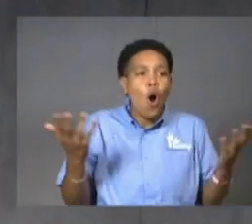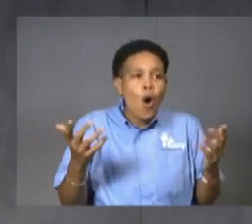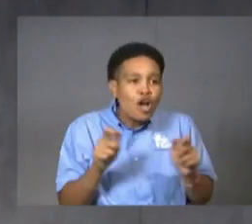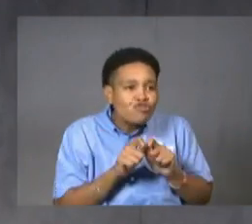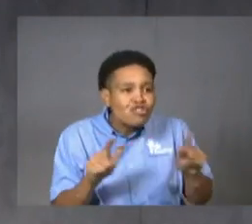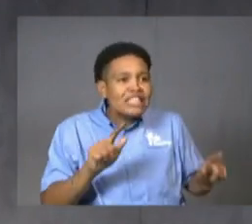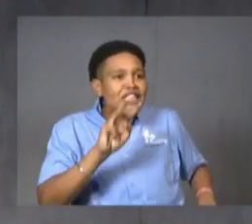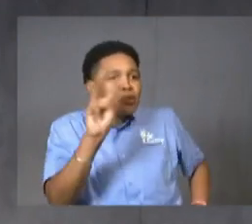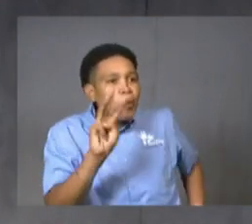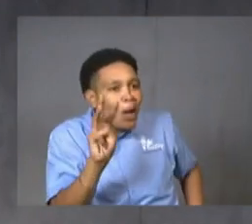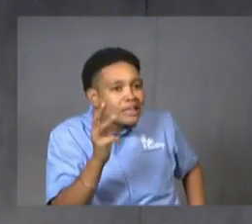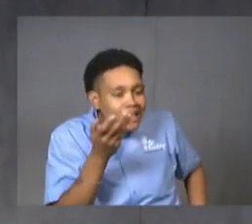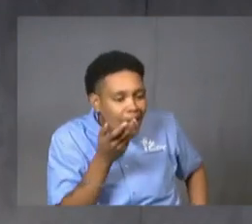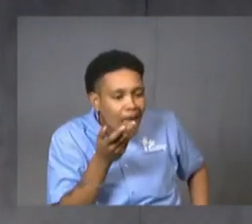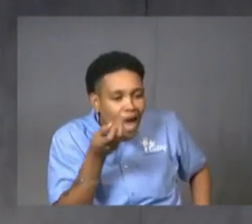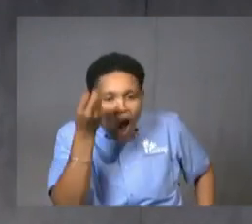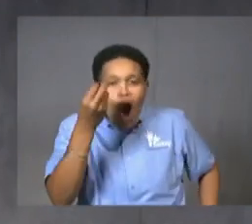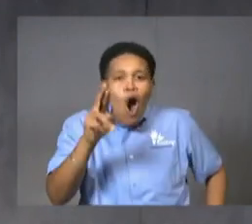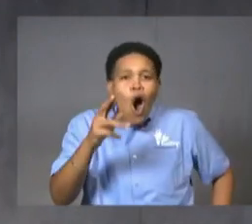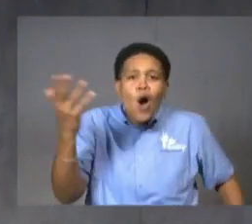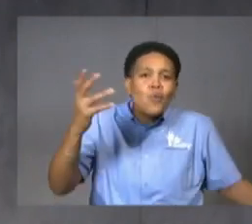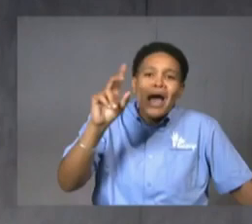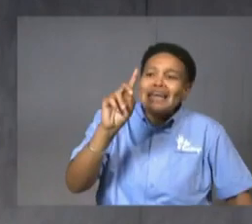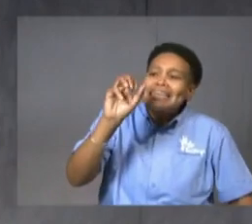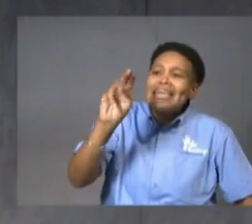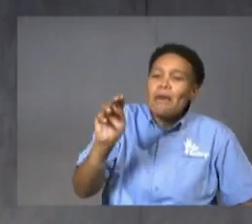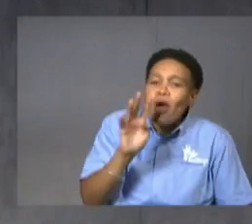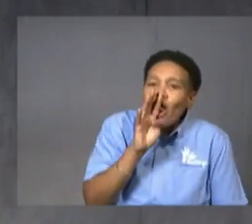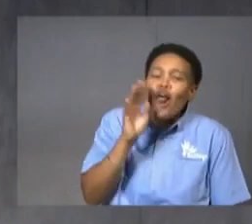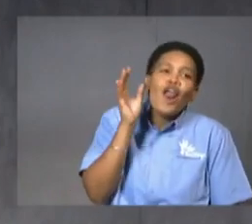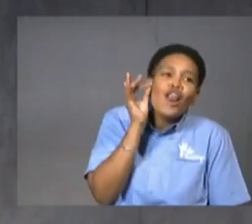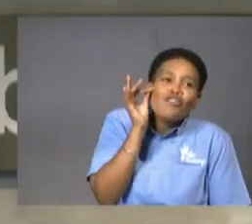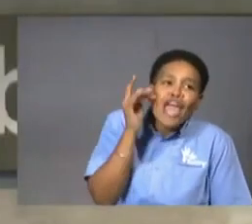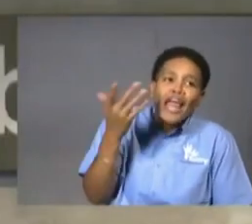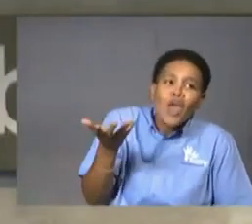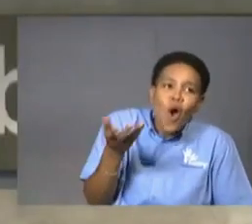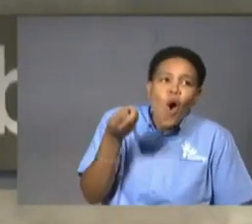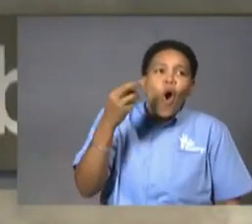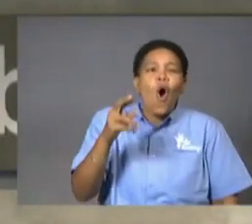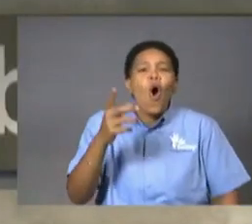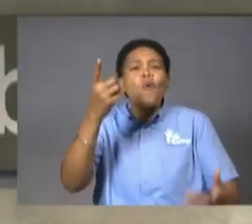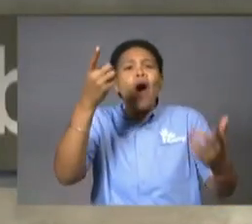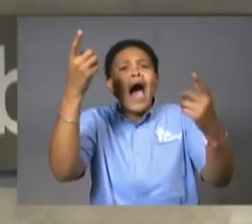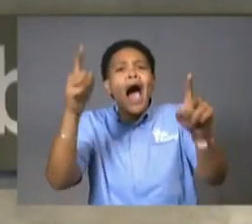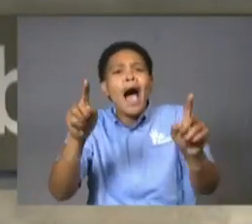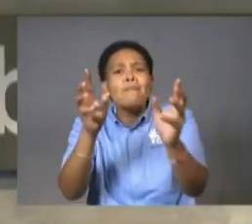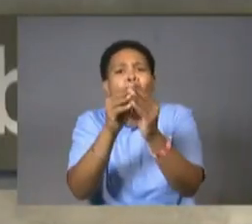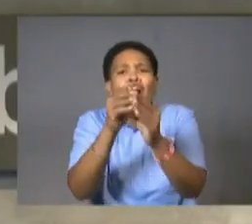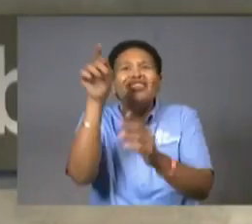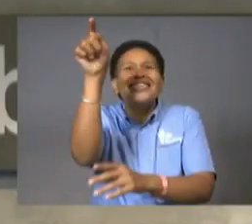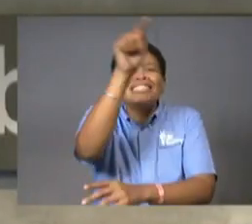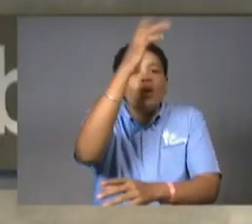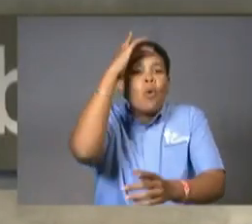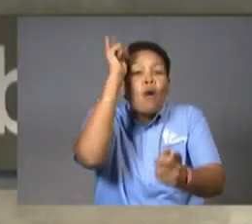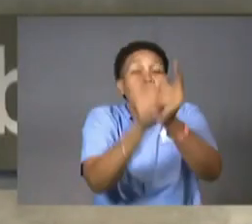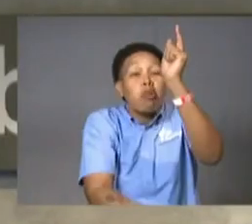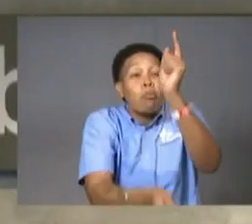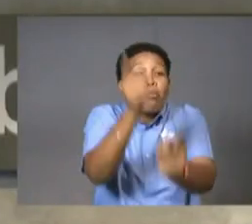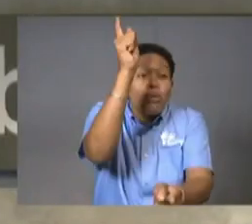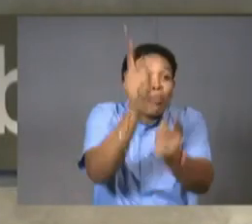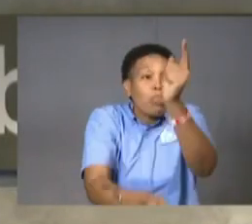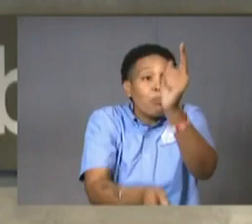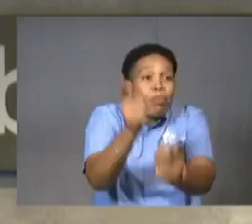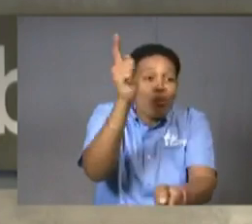Wednesday, or the one that Damien spoke about on the radio, or the one at the press conference, because it keeps on changing. There's a 2 o'clock